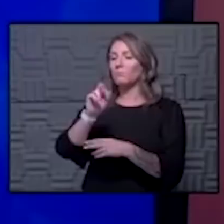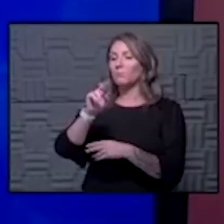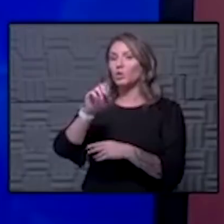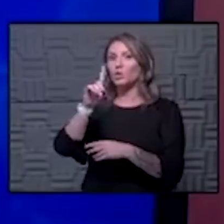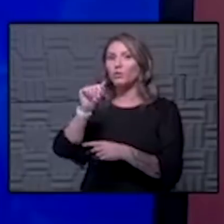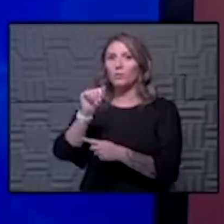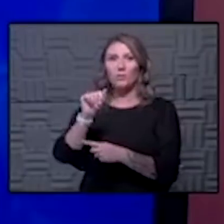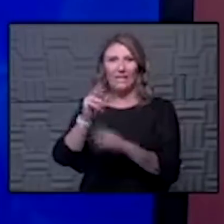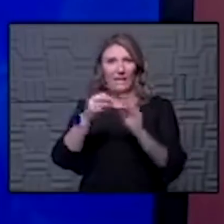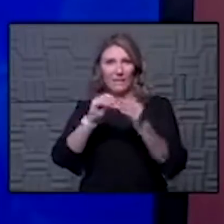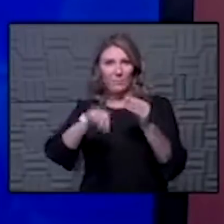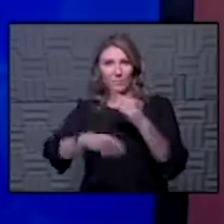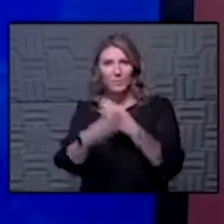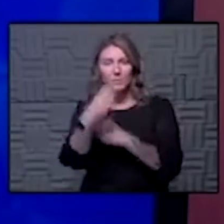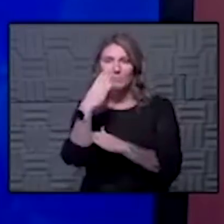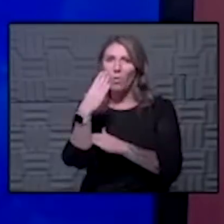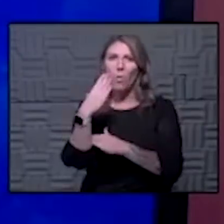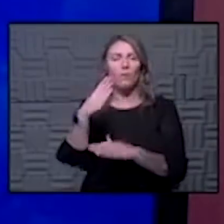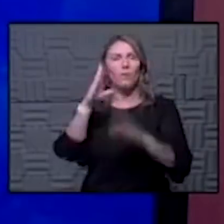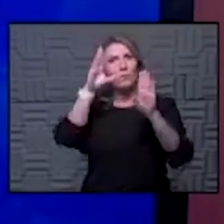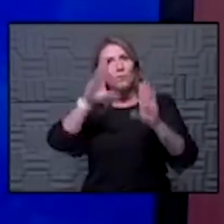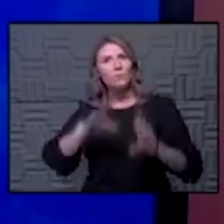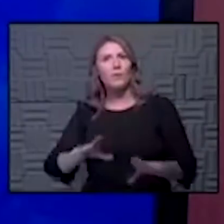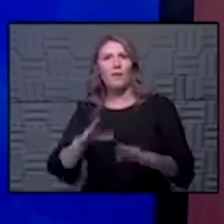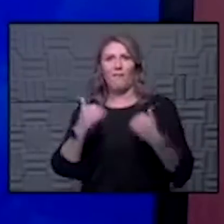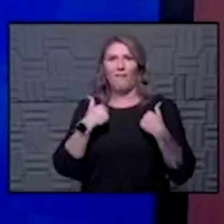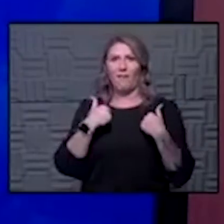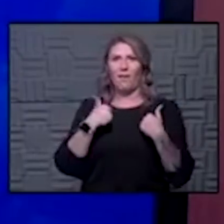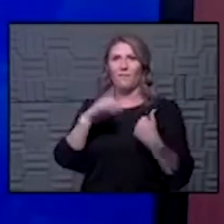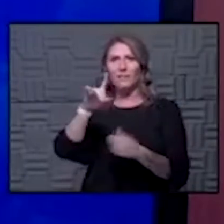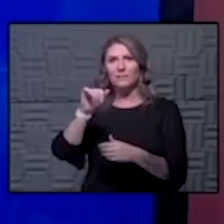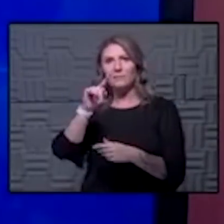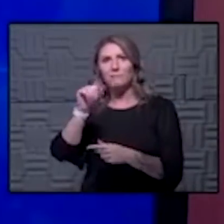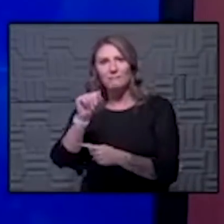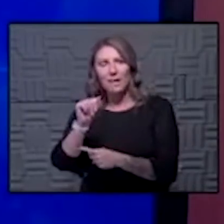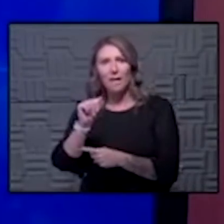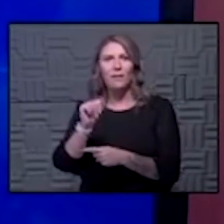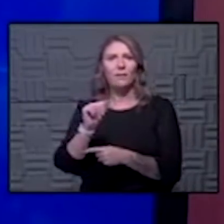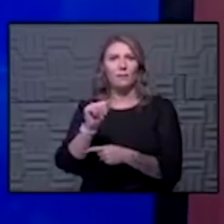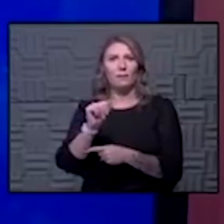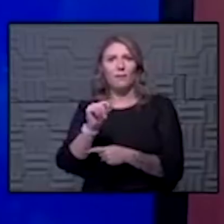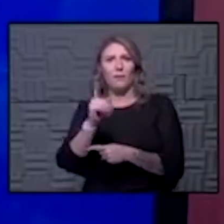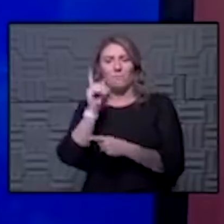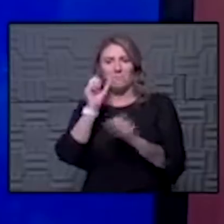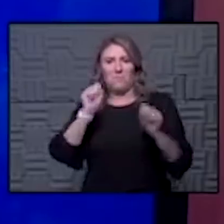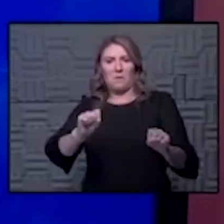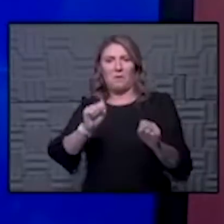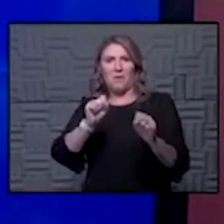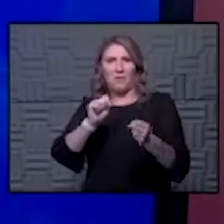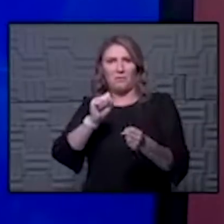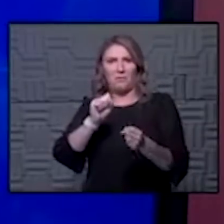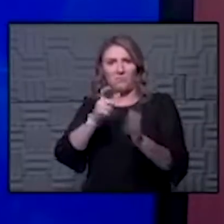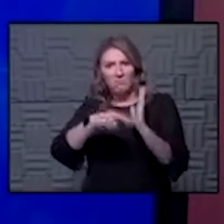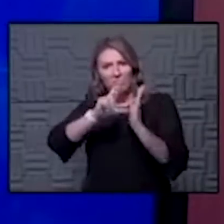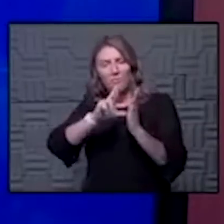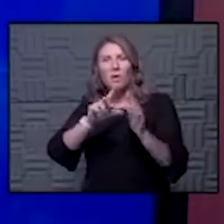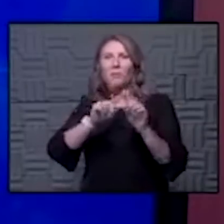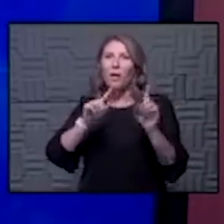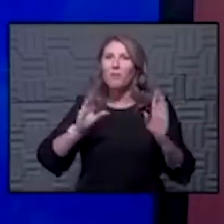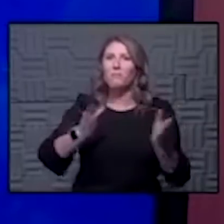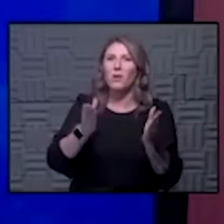numbers that we mentioned this morning, they were great in that they actually gave us some data to work with. But when really pushed, the CEO said,